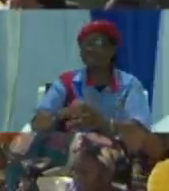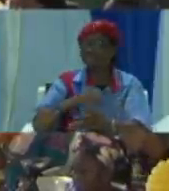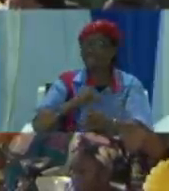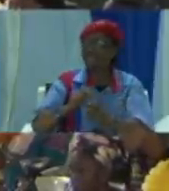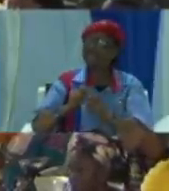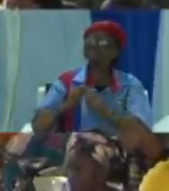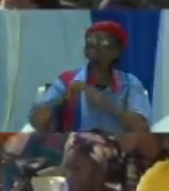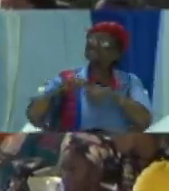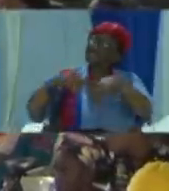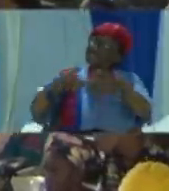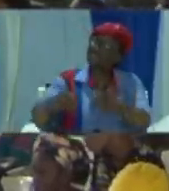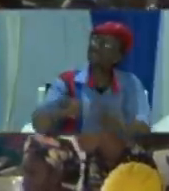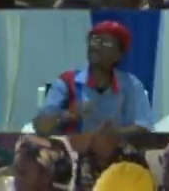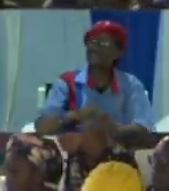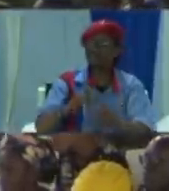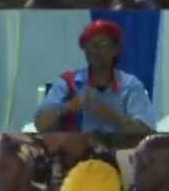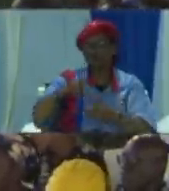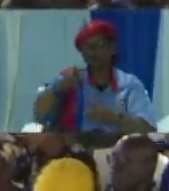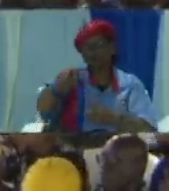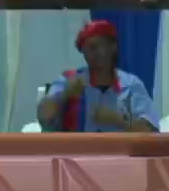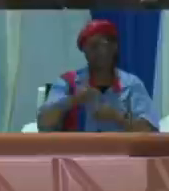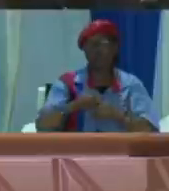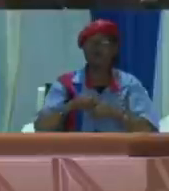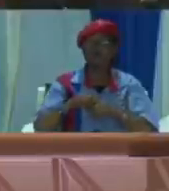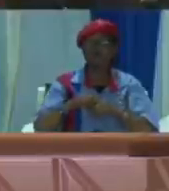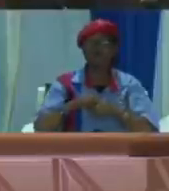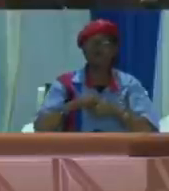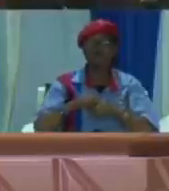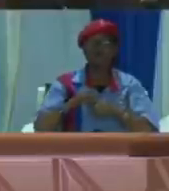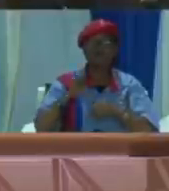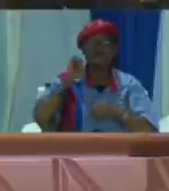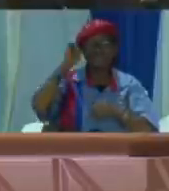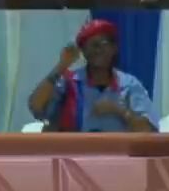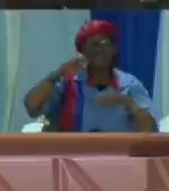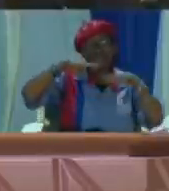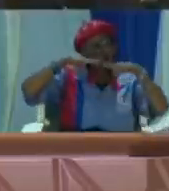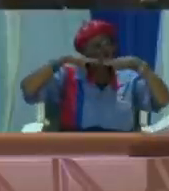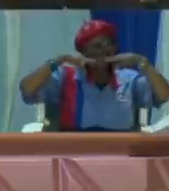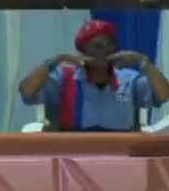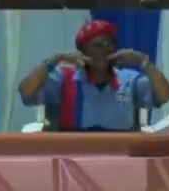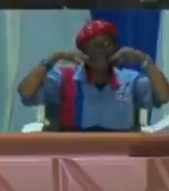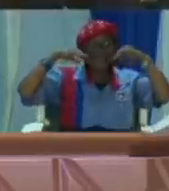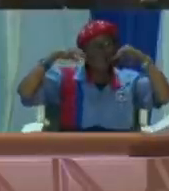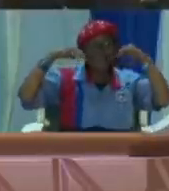bring it to you. He laughed.